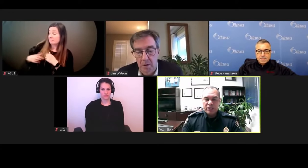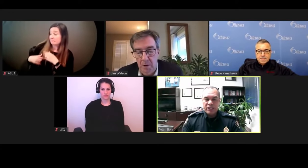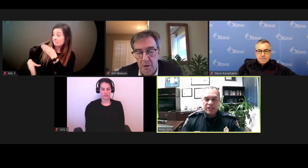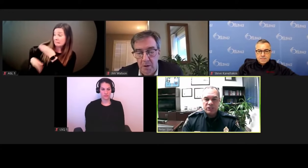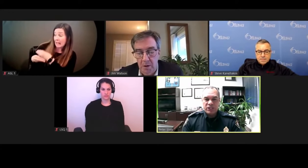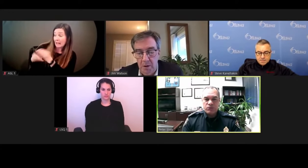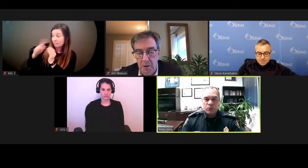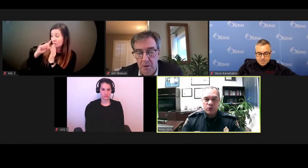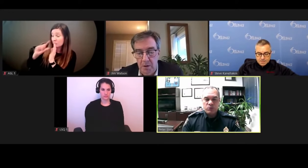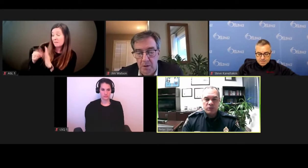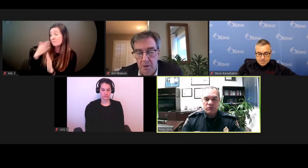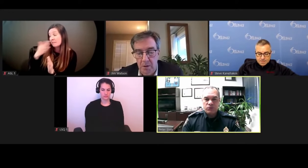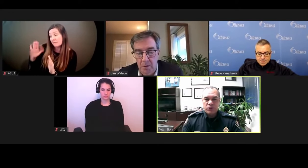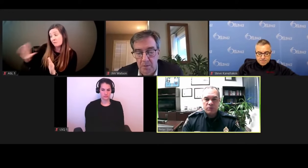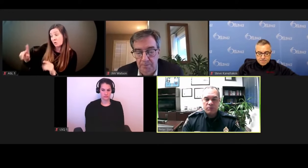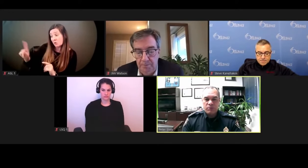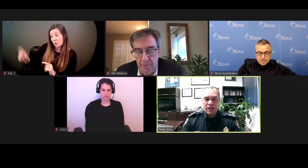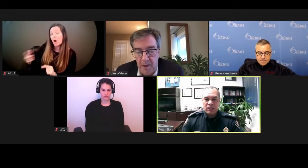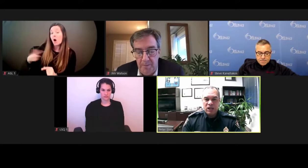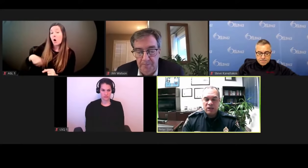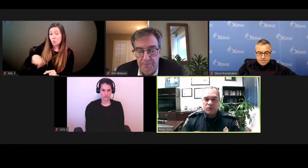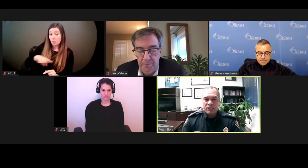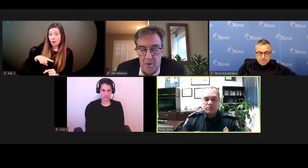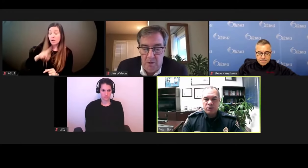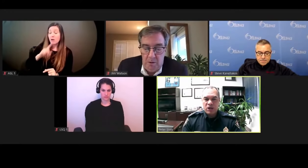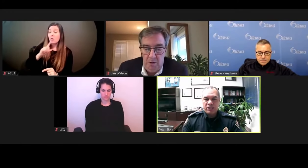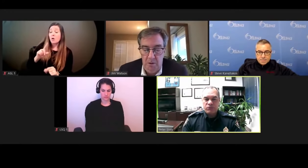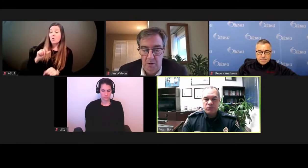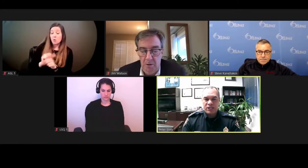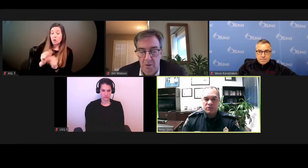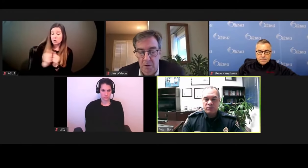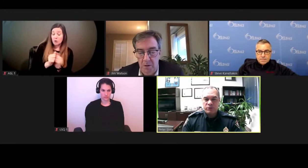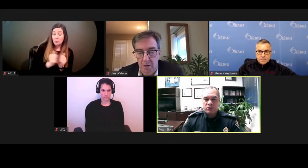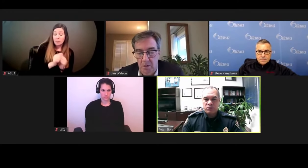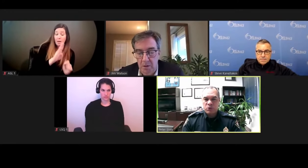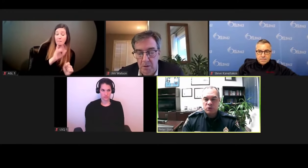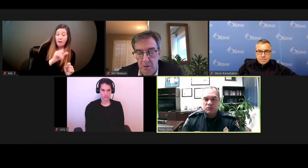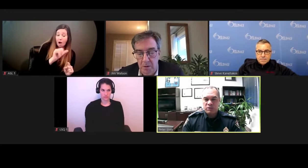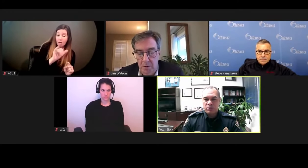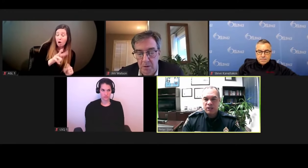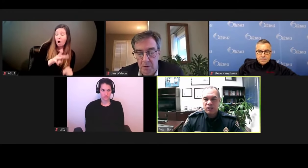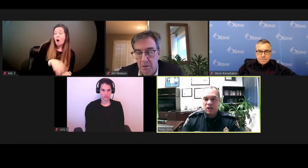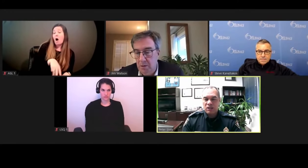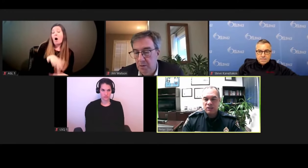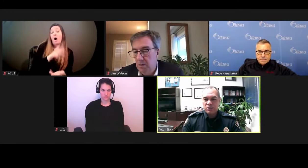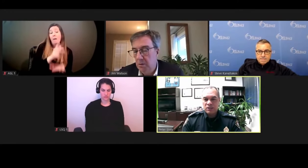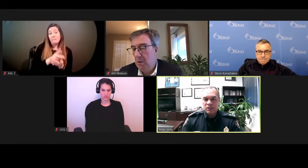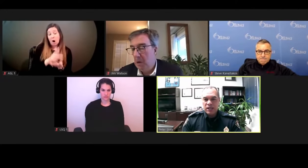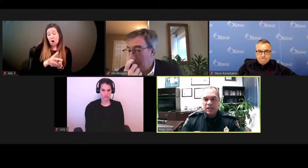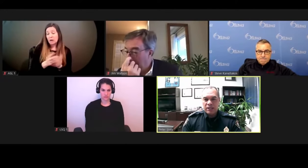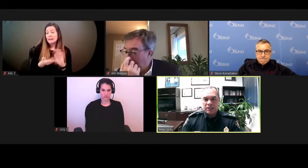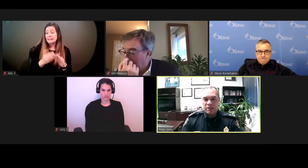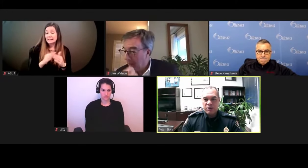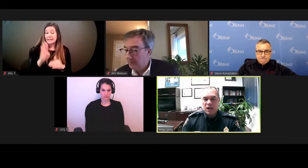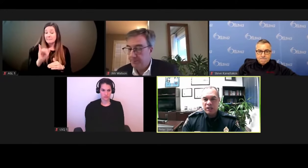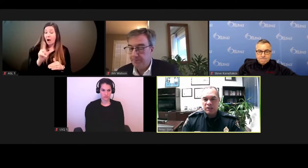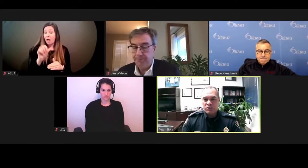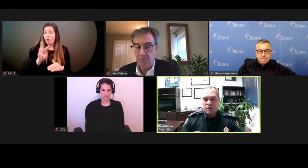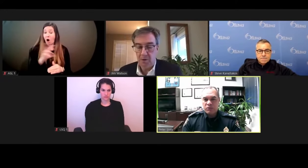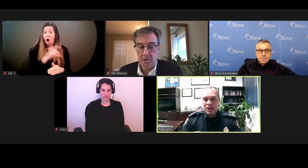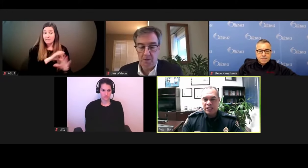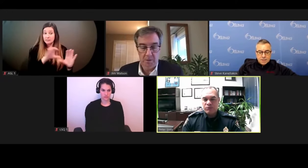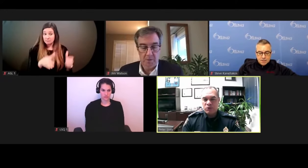are engaging in enforcement from bylaw infraction, parking infraction, with the support of city bylaw. Kim Ayotte